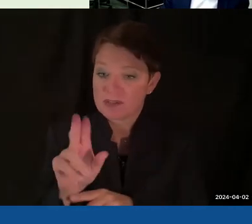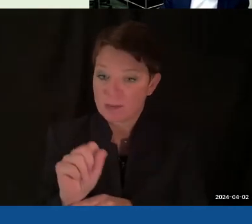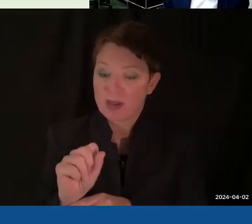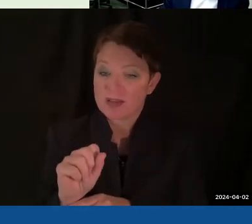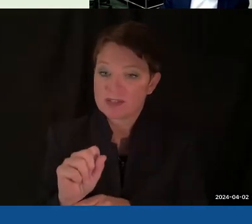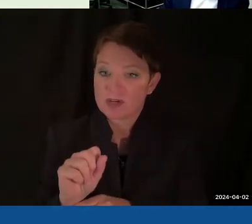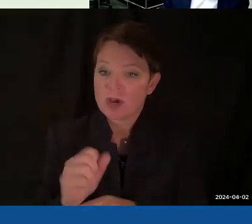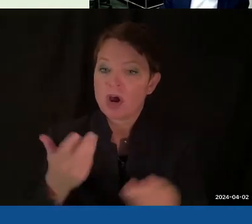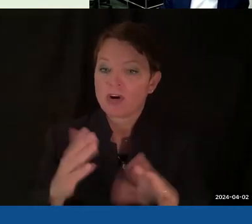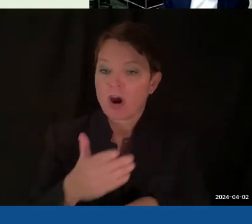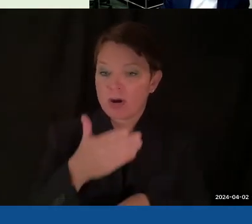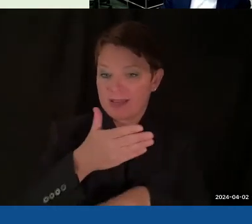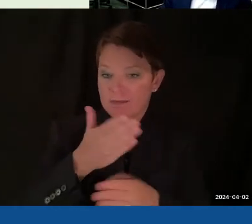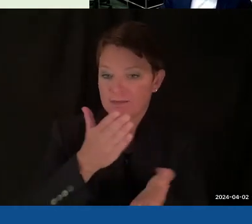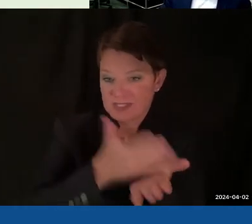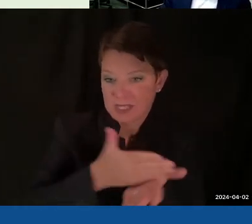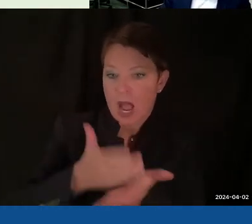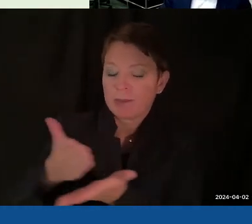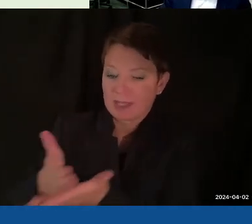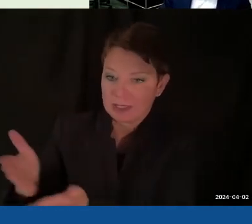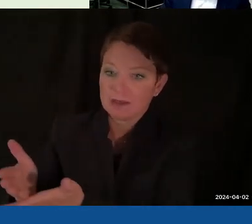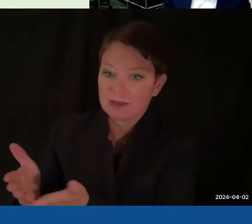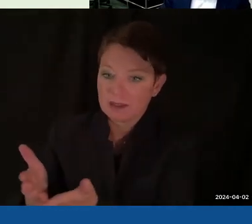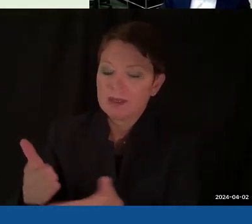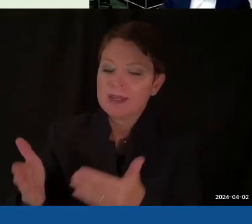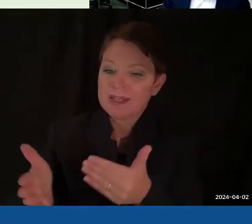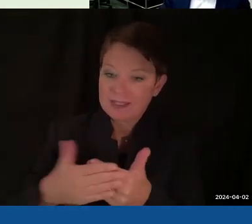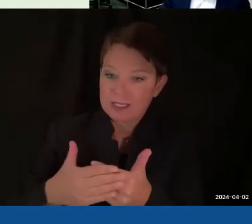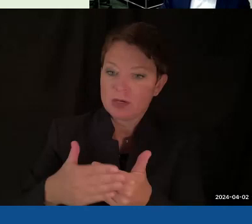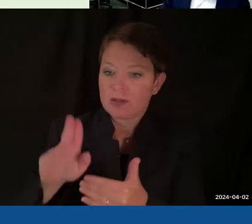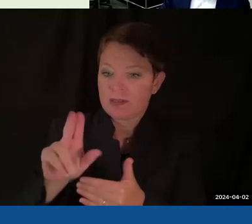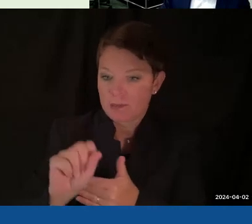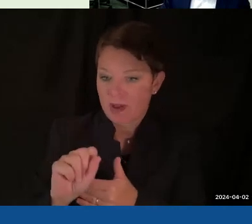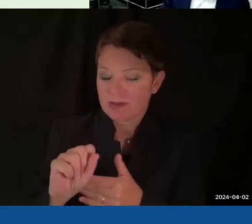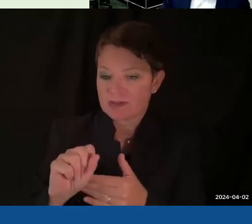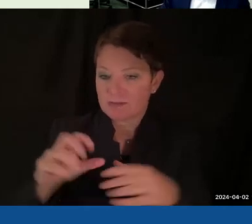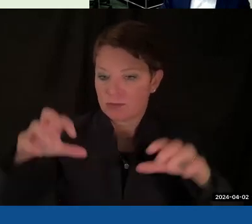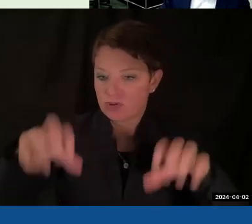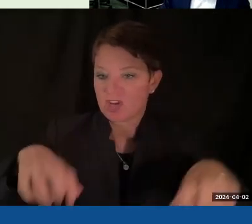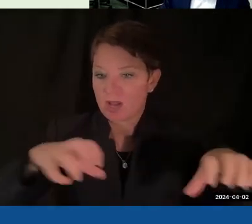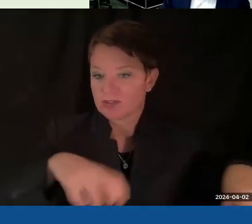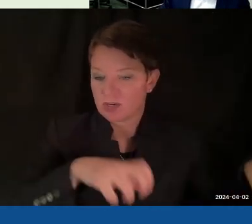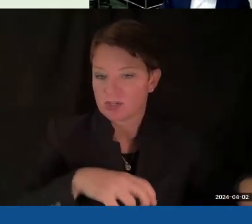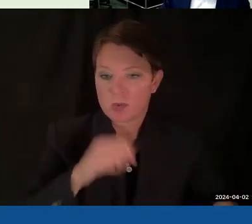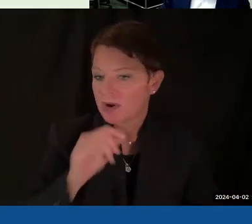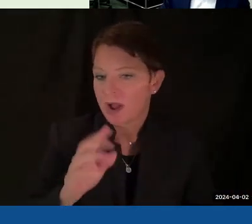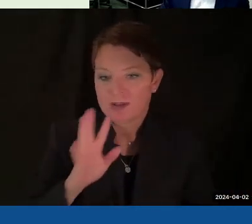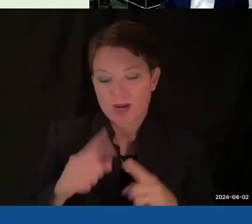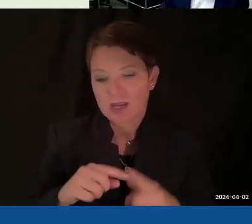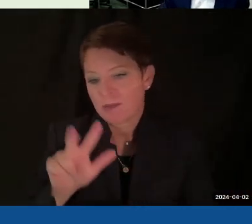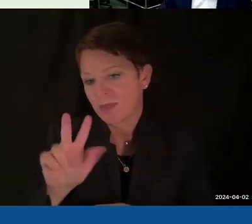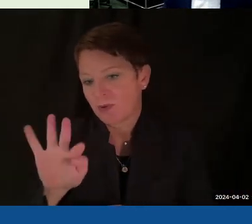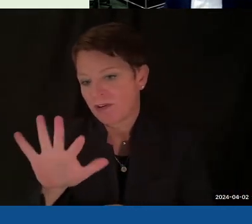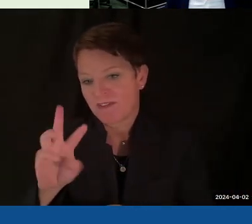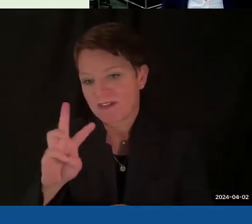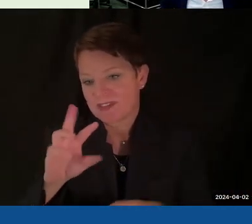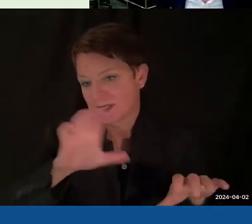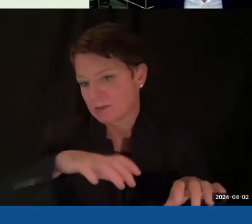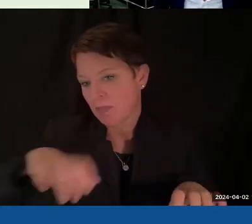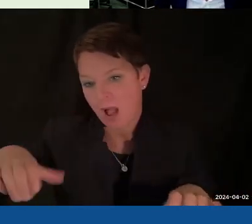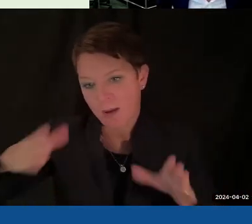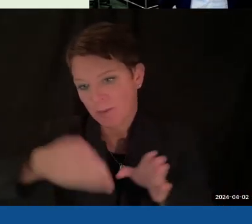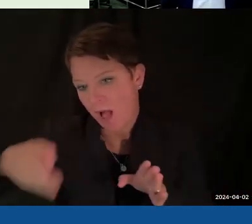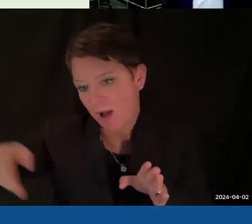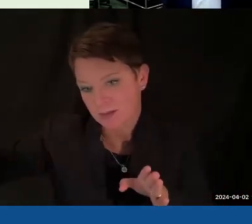are already stopping immediately adjacent. We're not talking about relocating, 3, 4, 5, 6 blocks away. There was